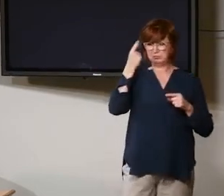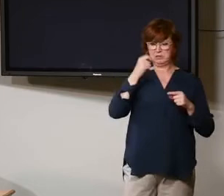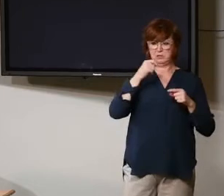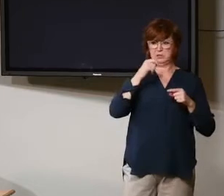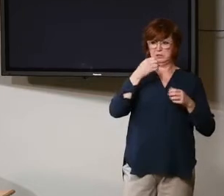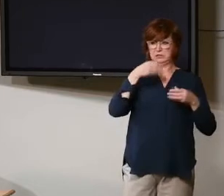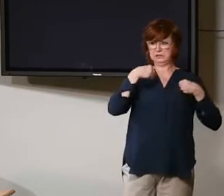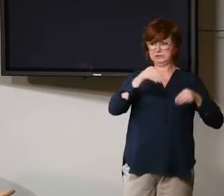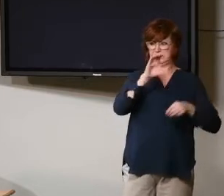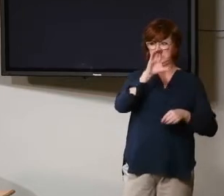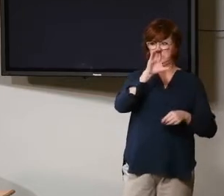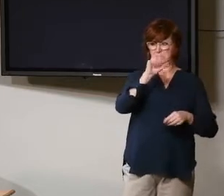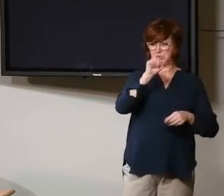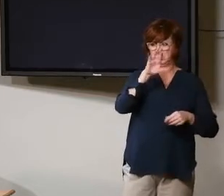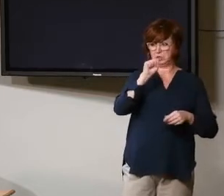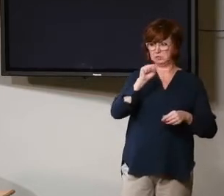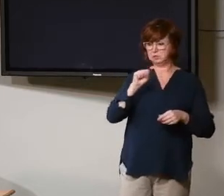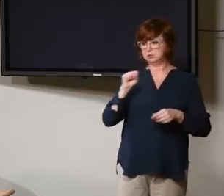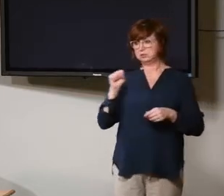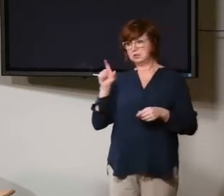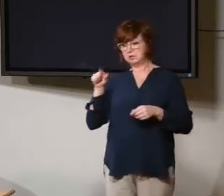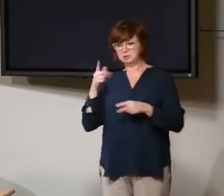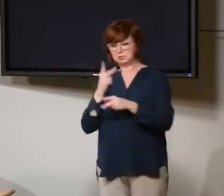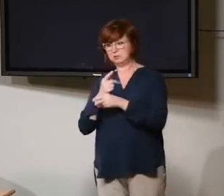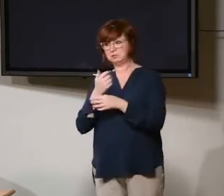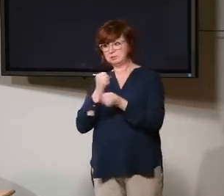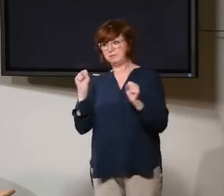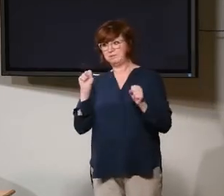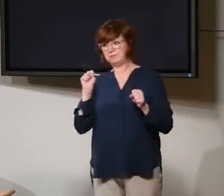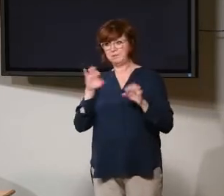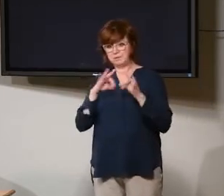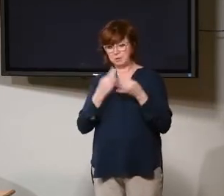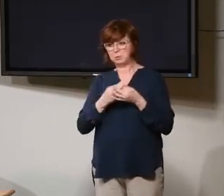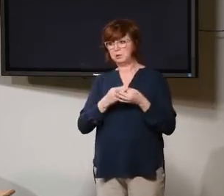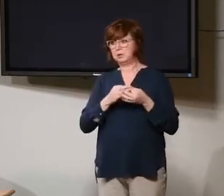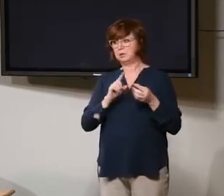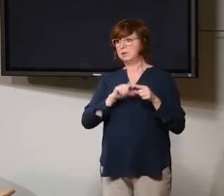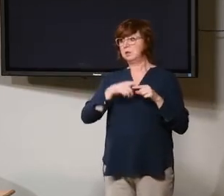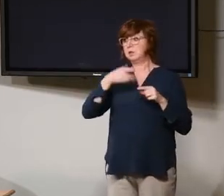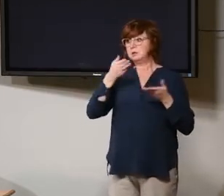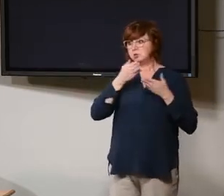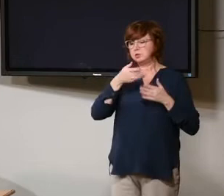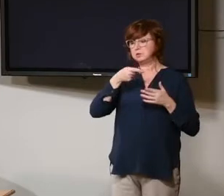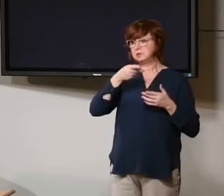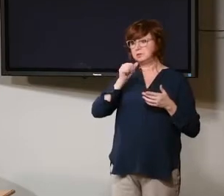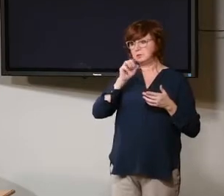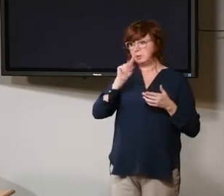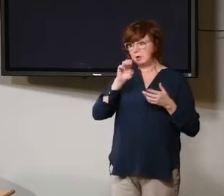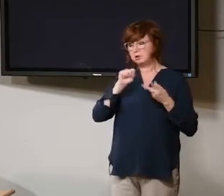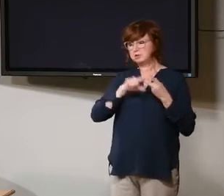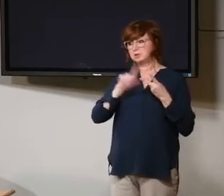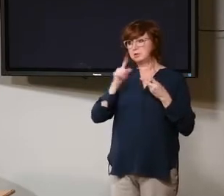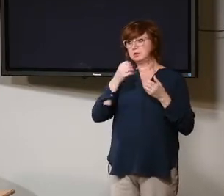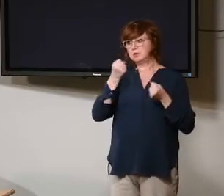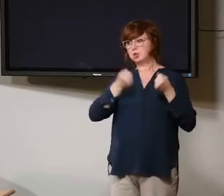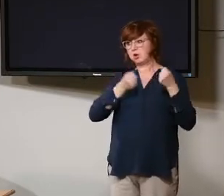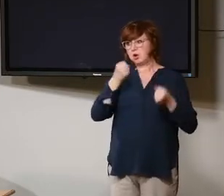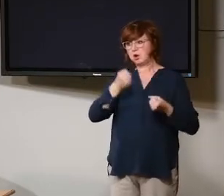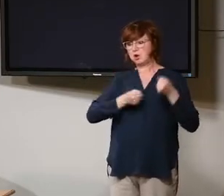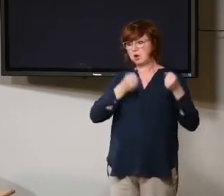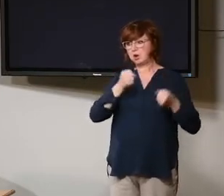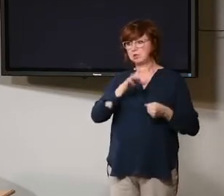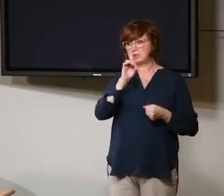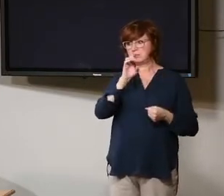and our ability to get around. The service and parts that are available in automotive dealerships, for example,